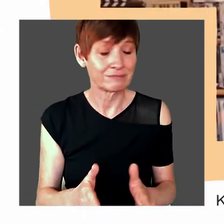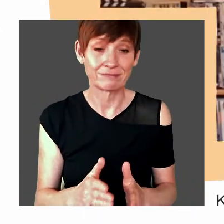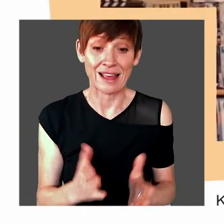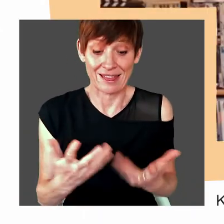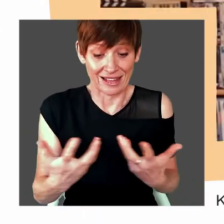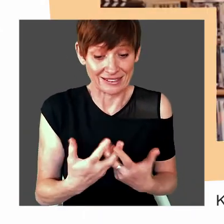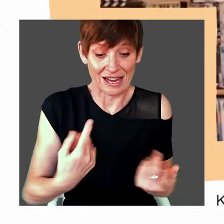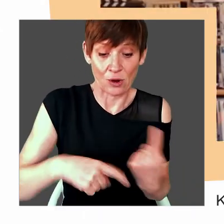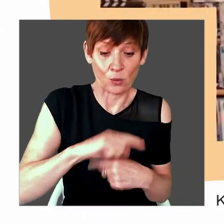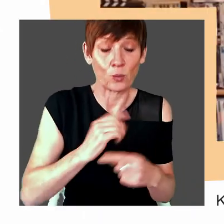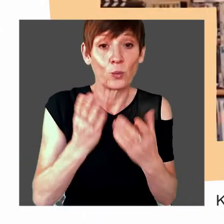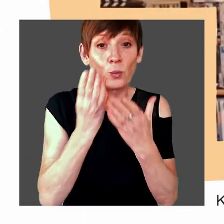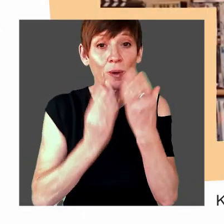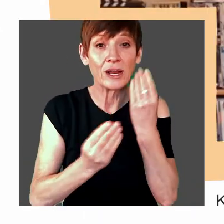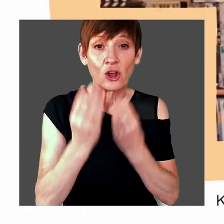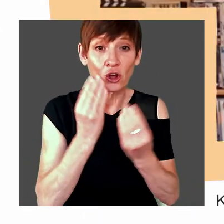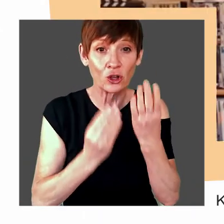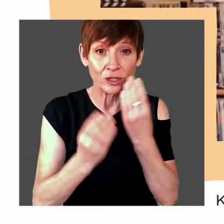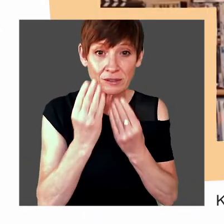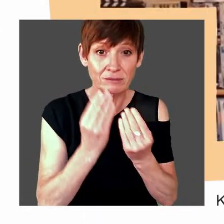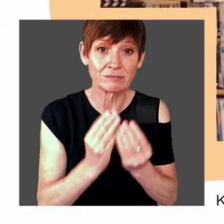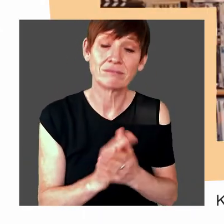learned. And